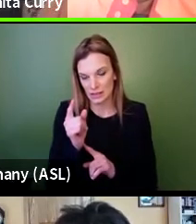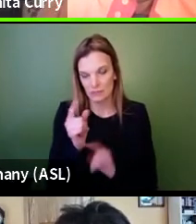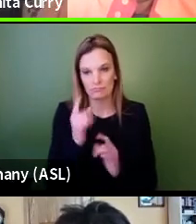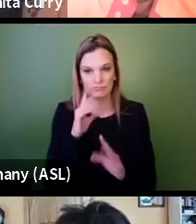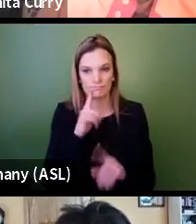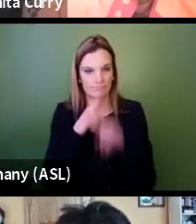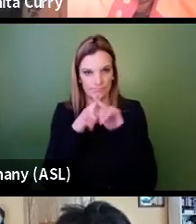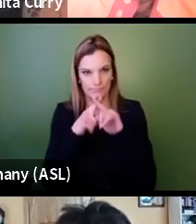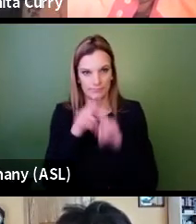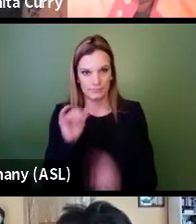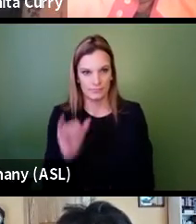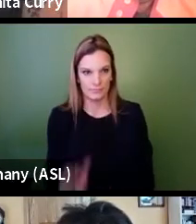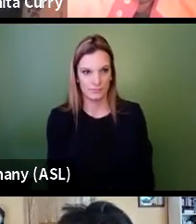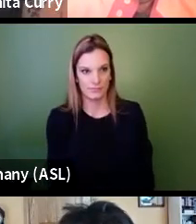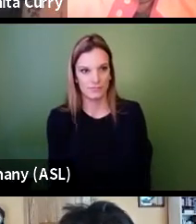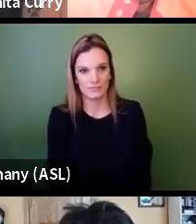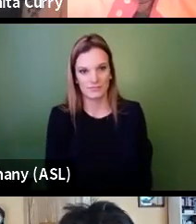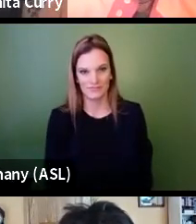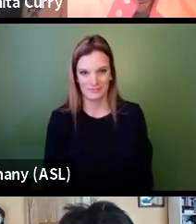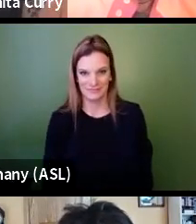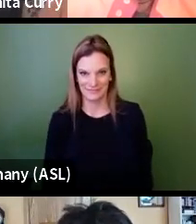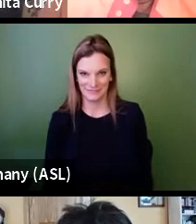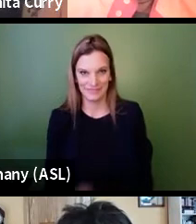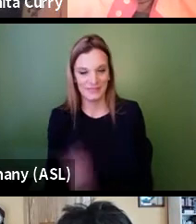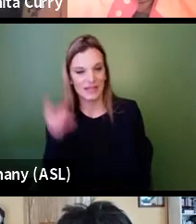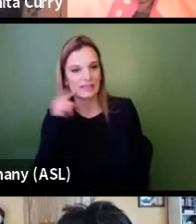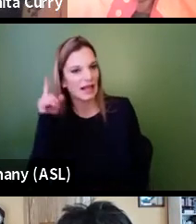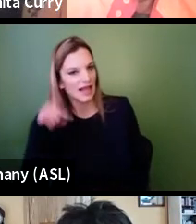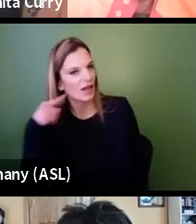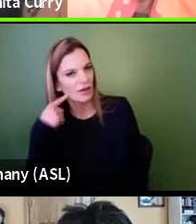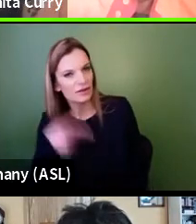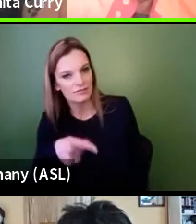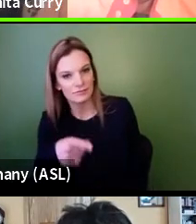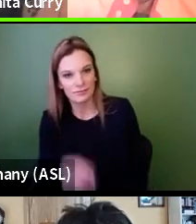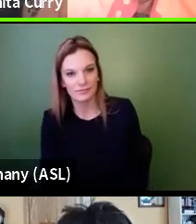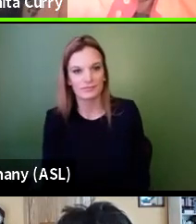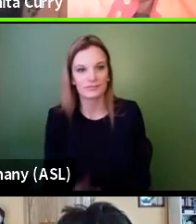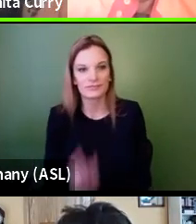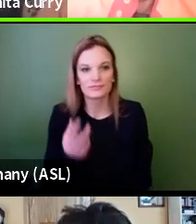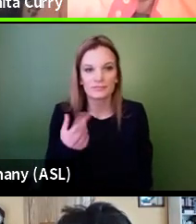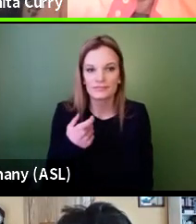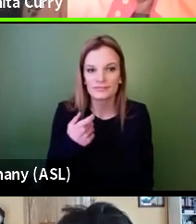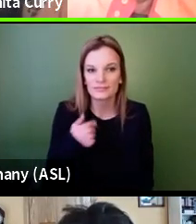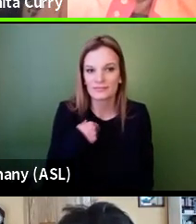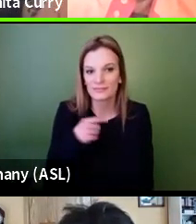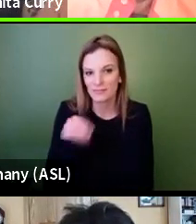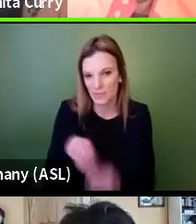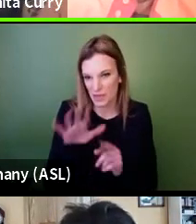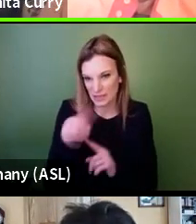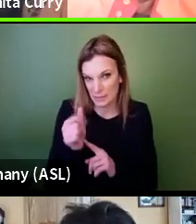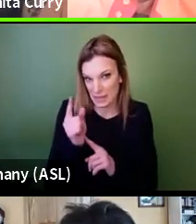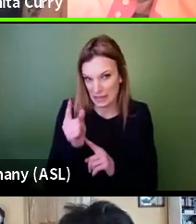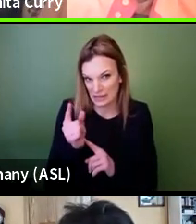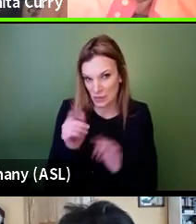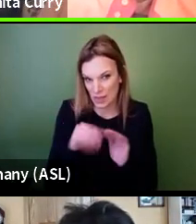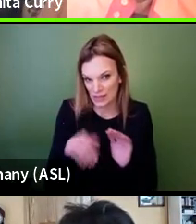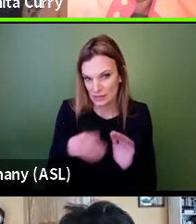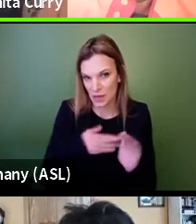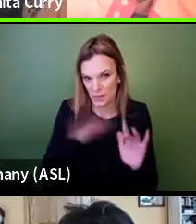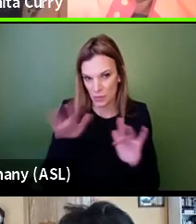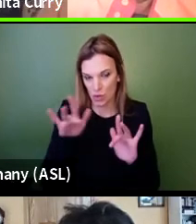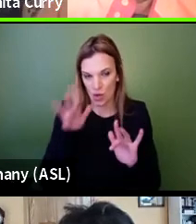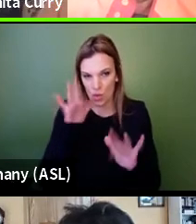Oh, you flipped yourself off, Juanita. Turn yourself back on. There you go. To say, Okay, in about 10 minutes or less, my